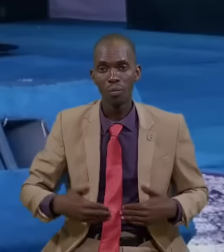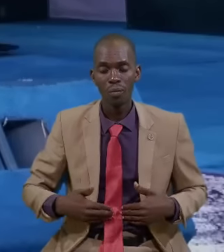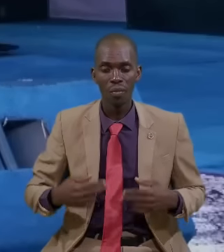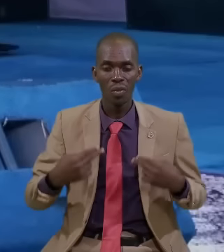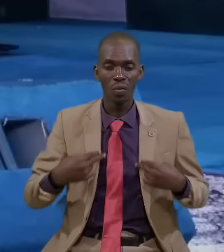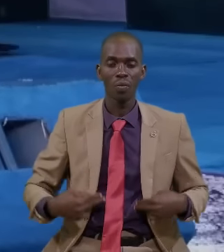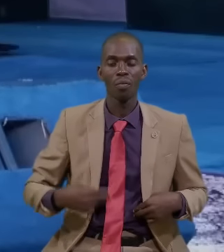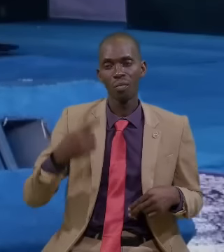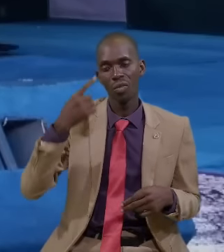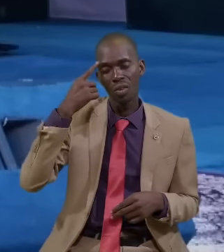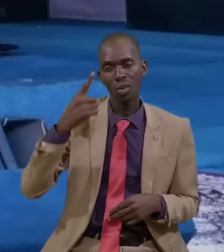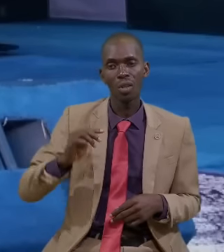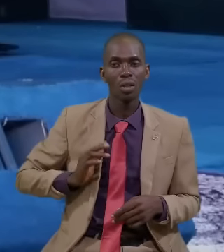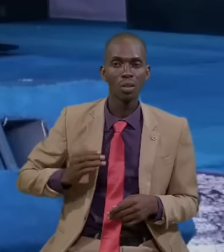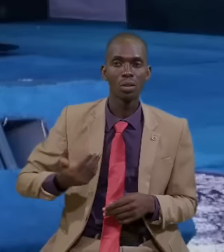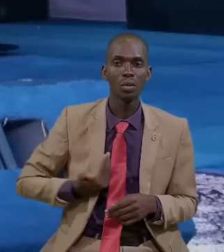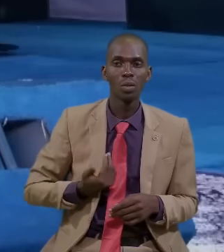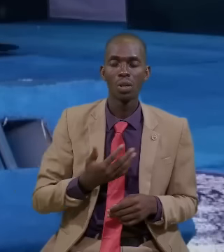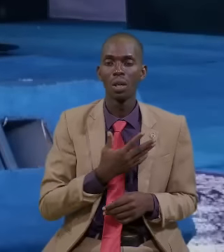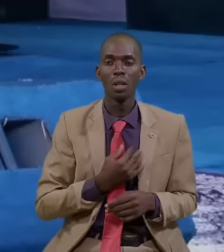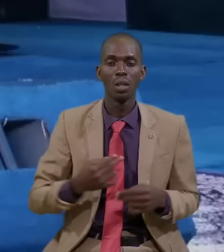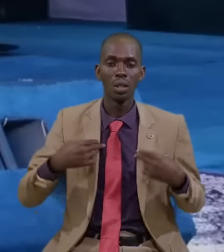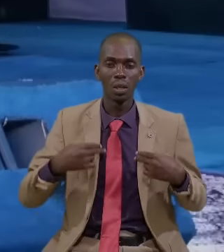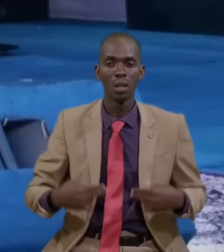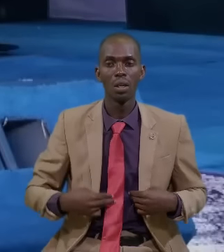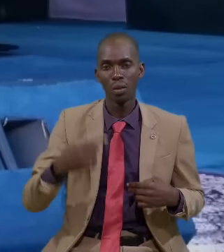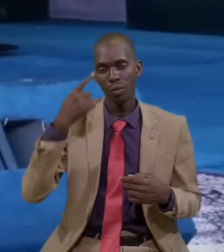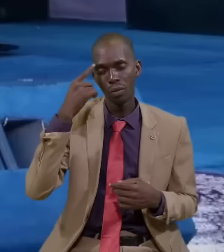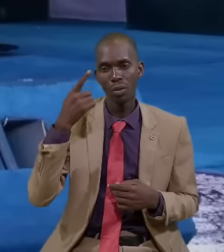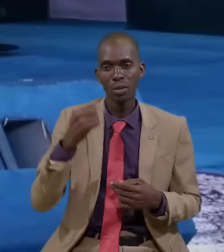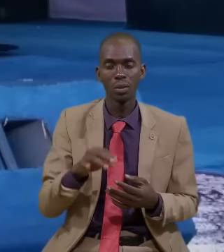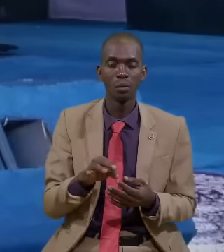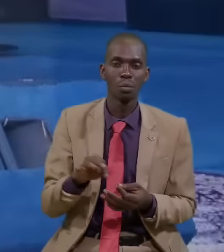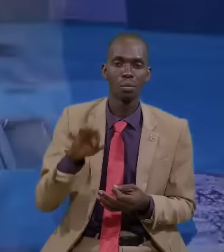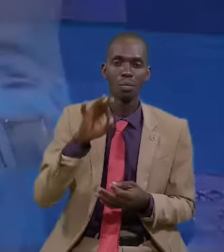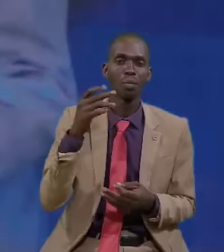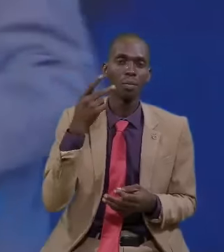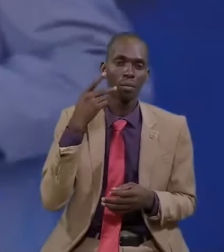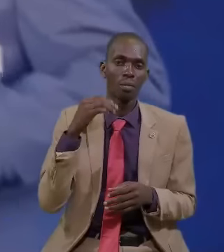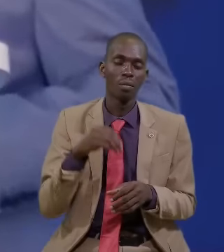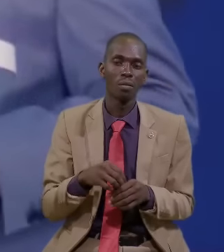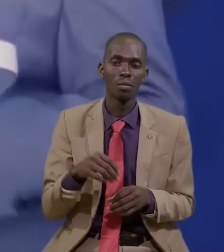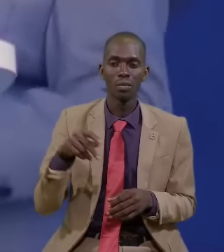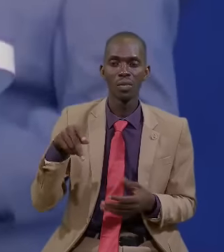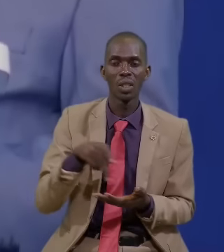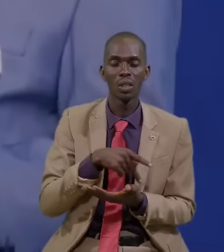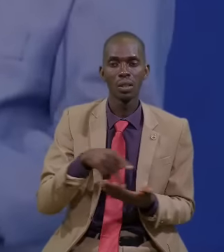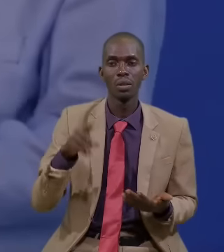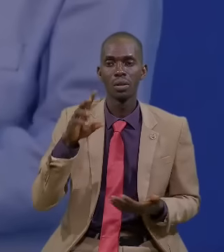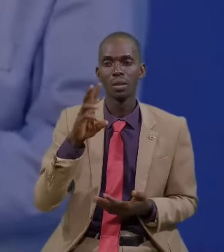and health for the spirit. And look at Psalm 67, and I'm reading from verse 2.